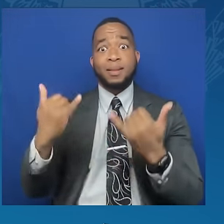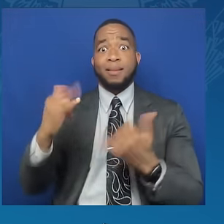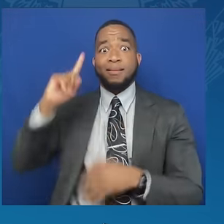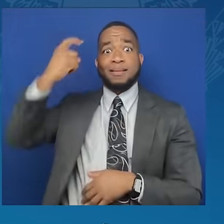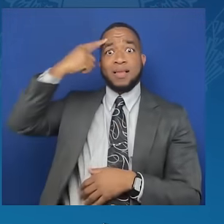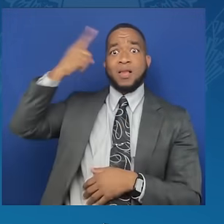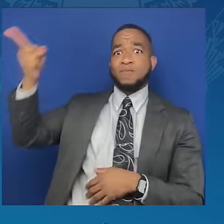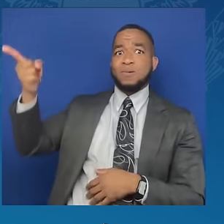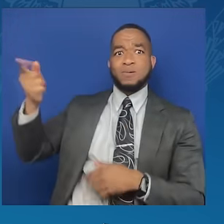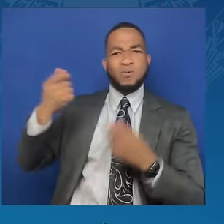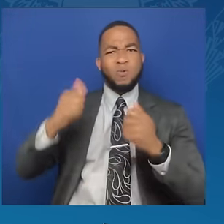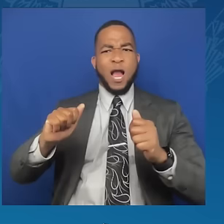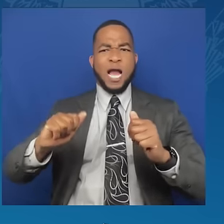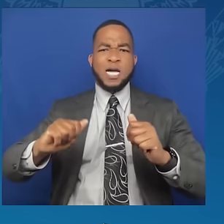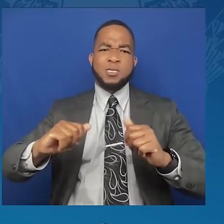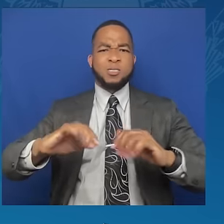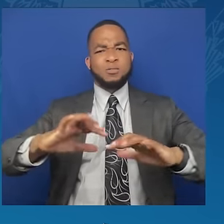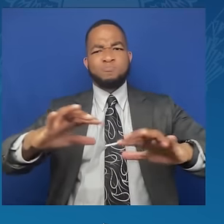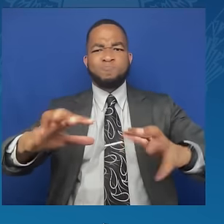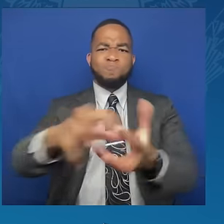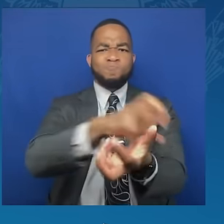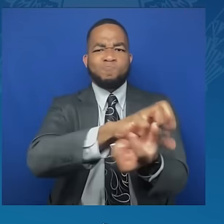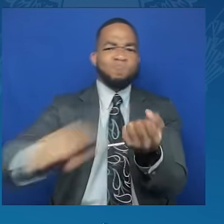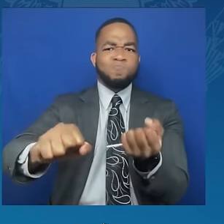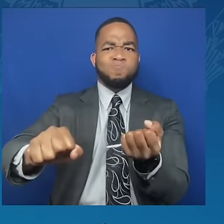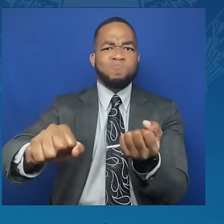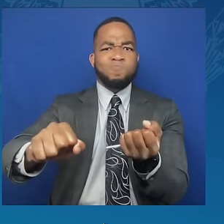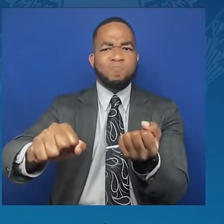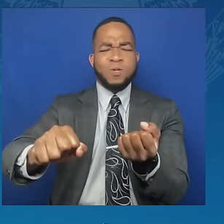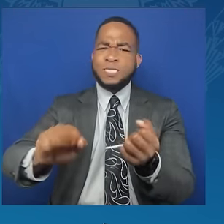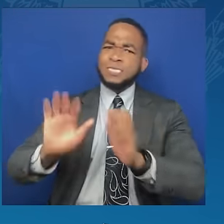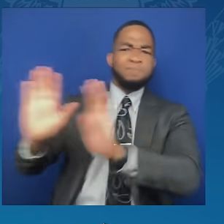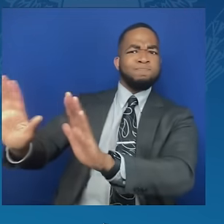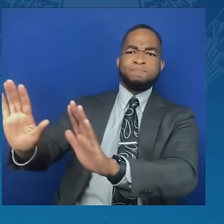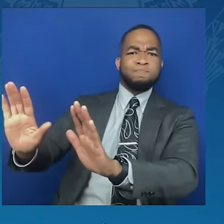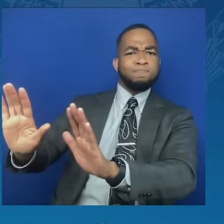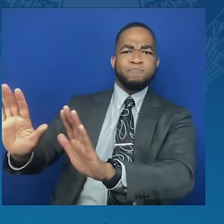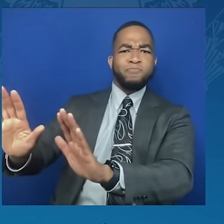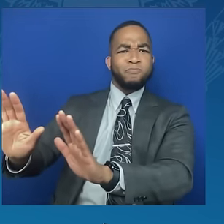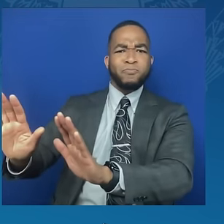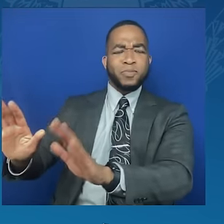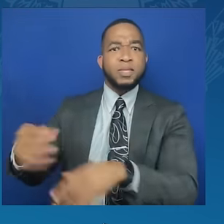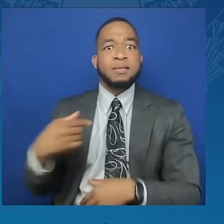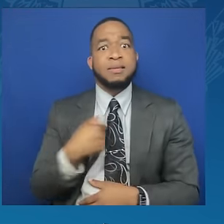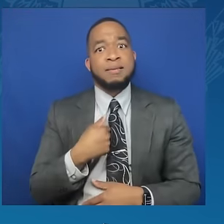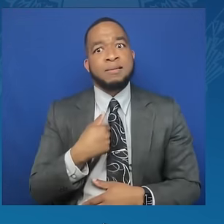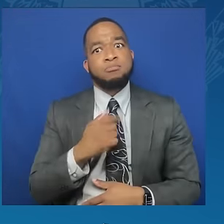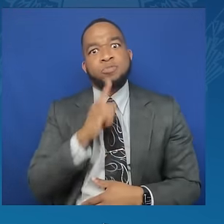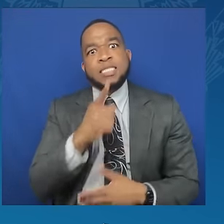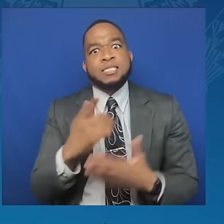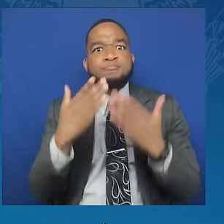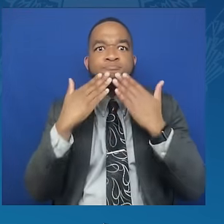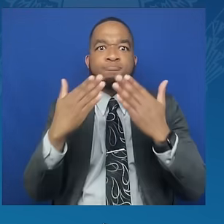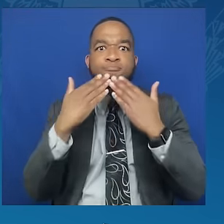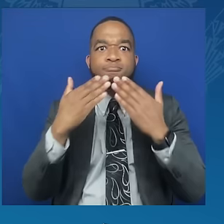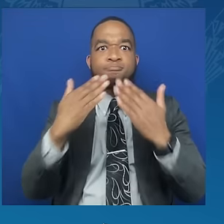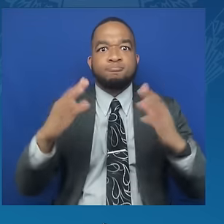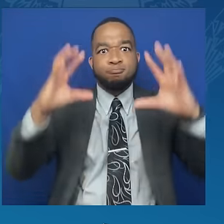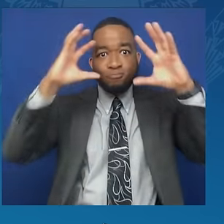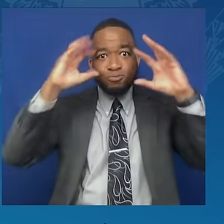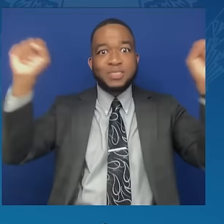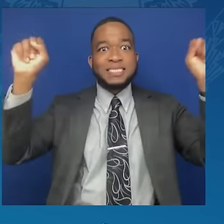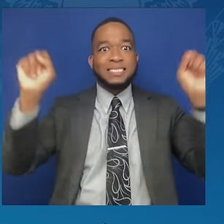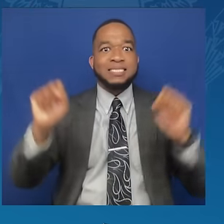most thankful for President Joe Biden and Vice President Kamala Harris. They have done more